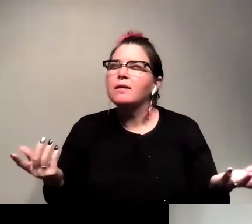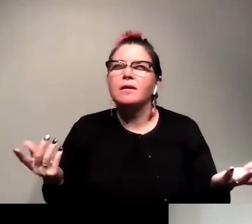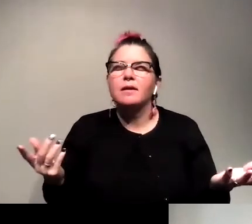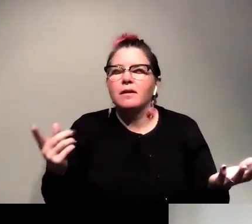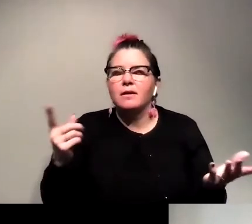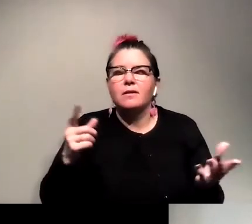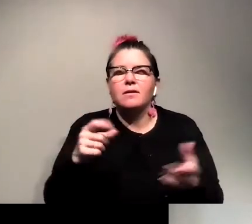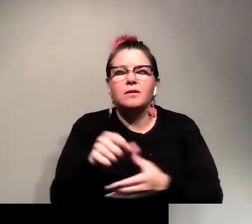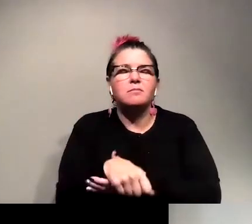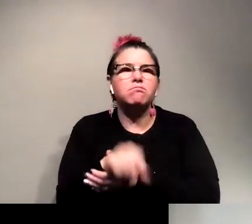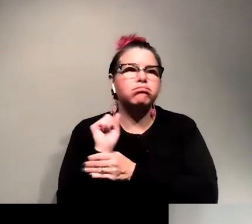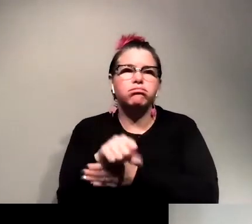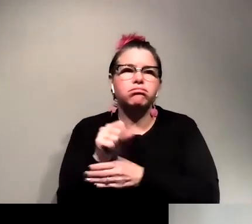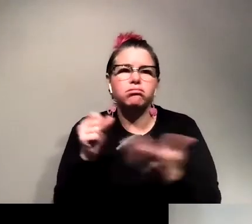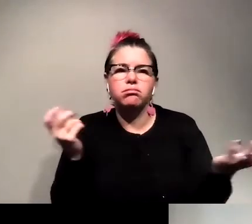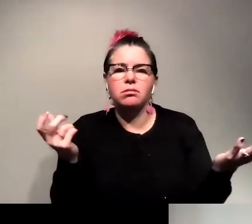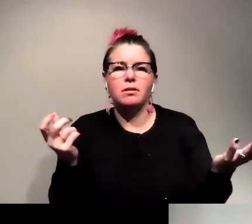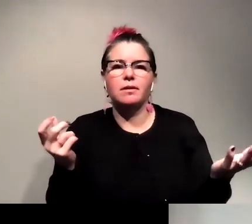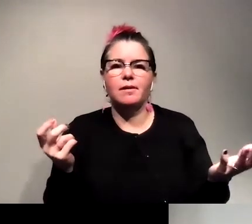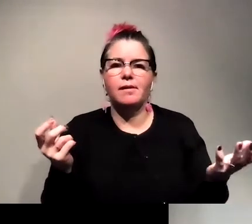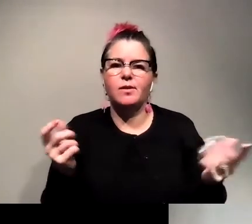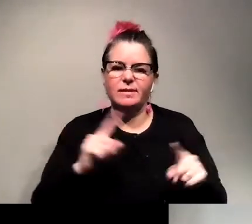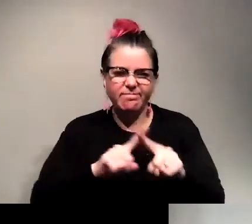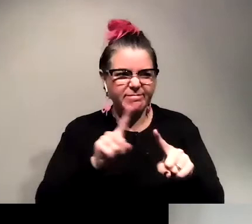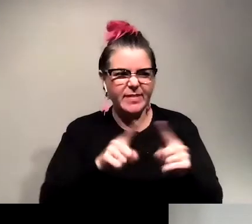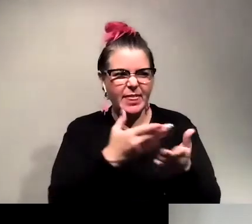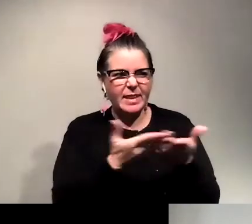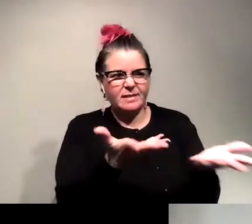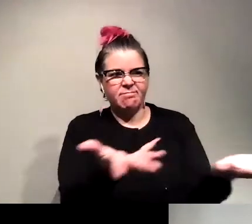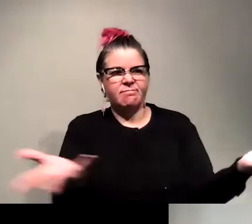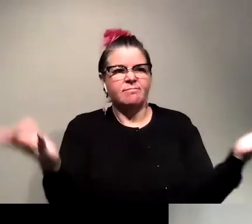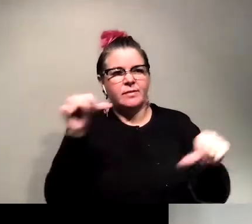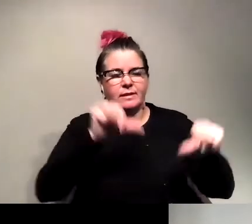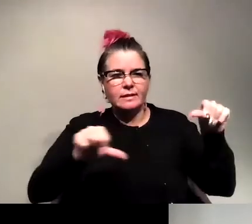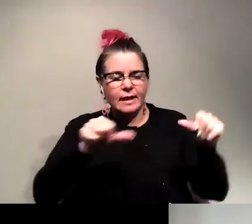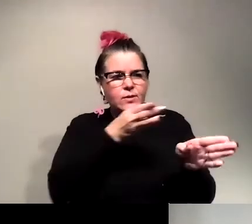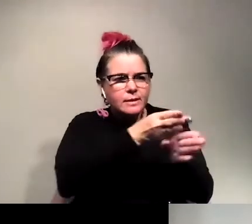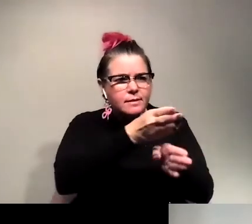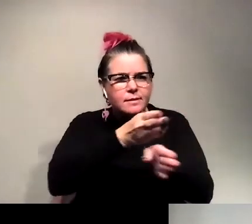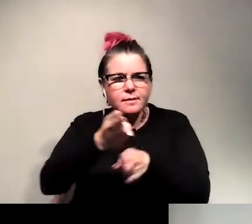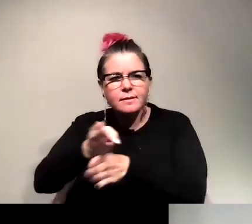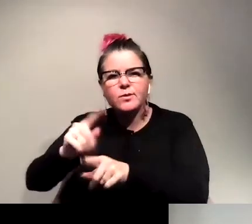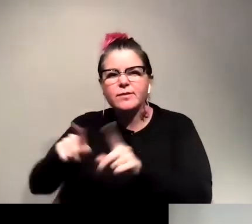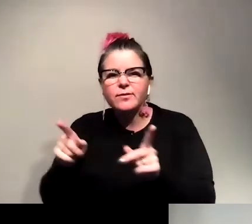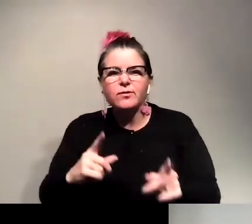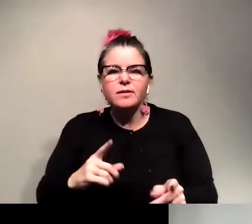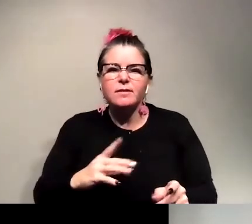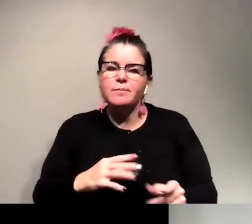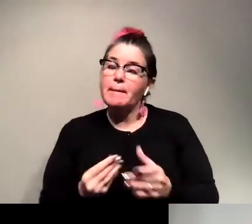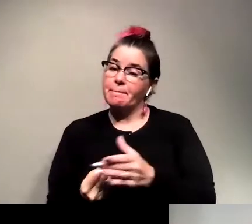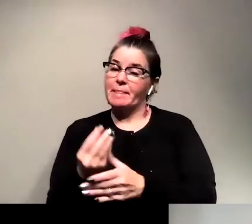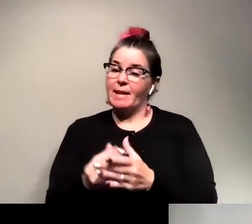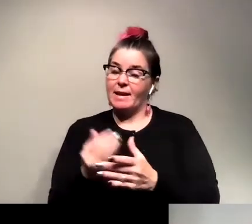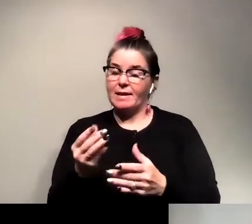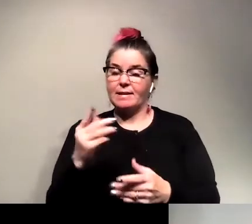my mind. What sort of things are out there as far as areas to study. But plant pathology, I really